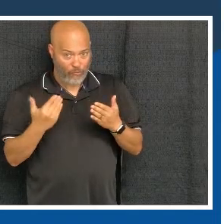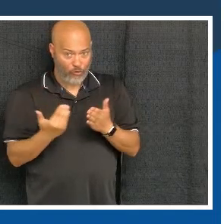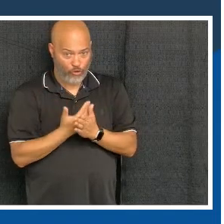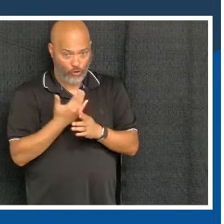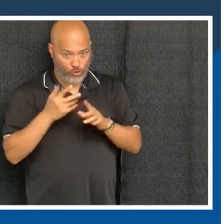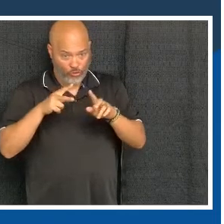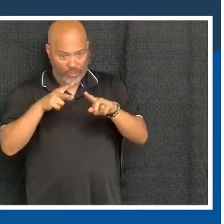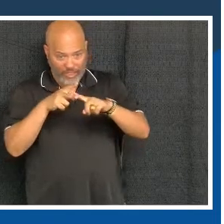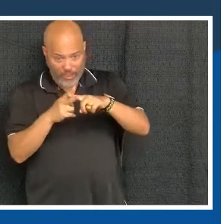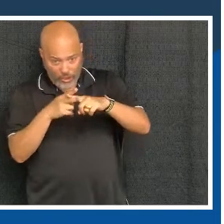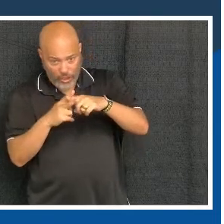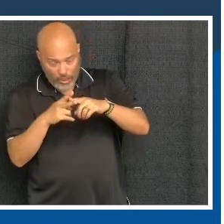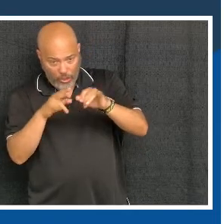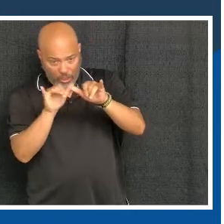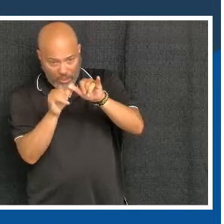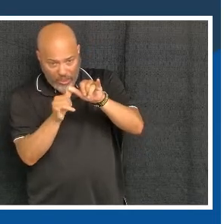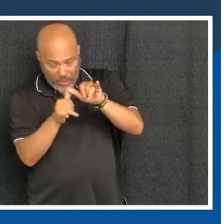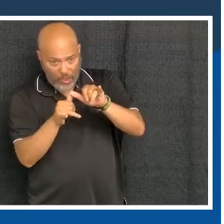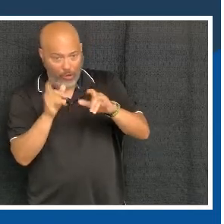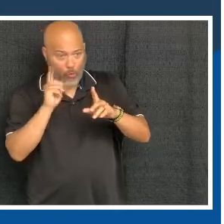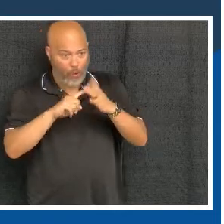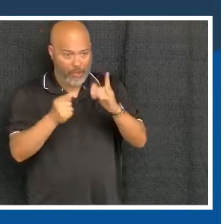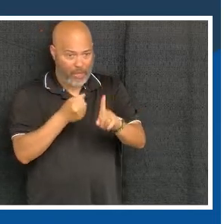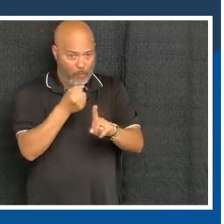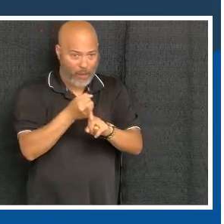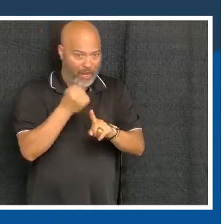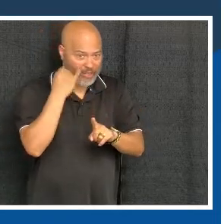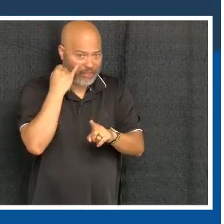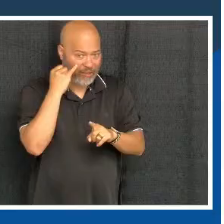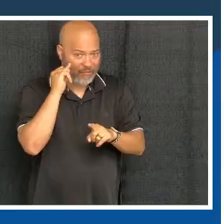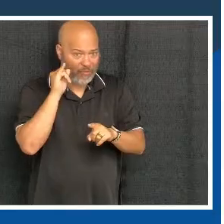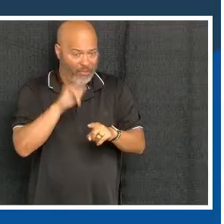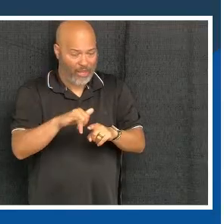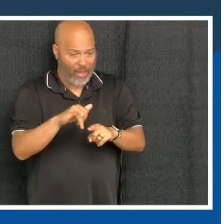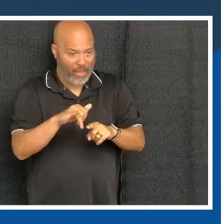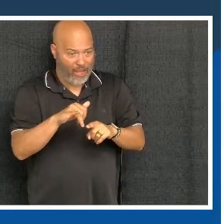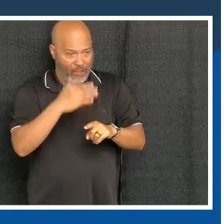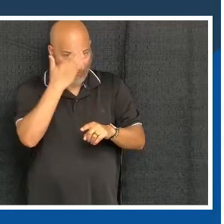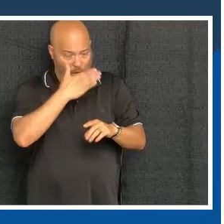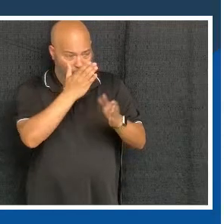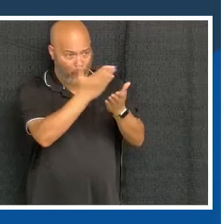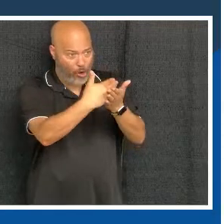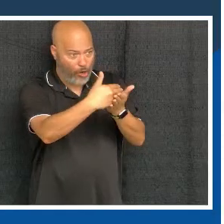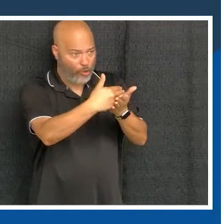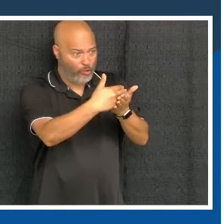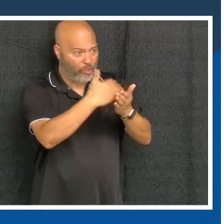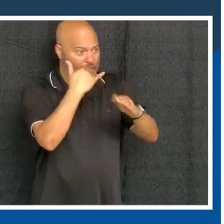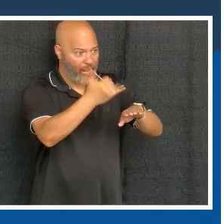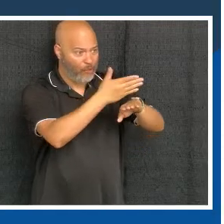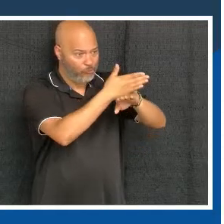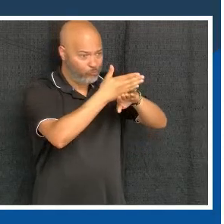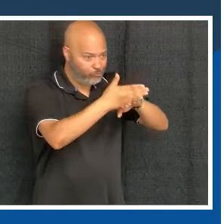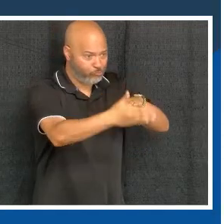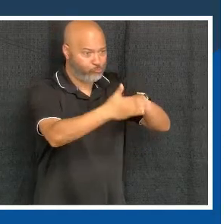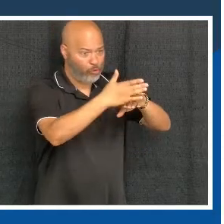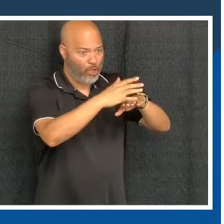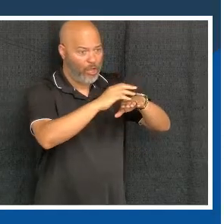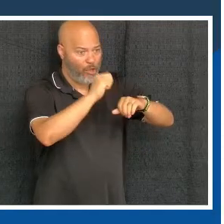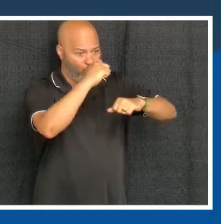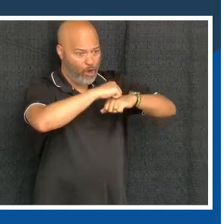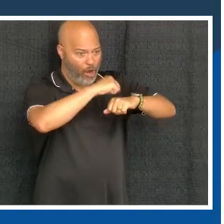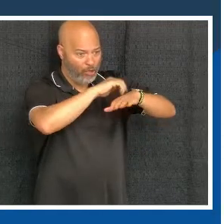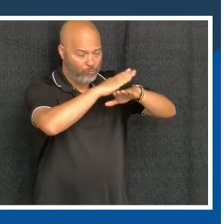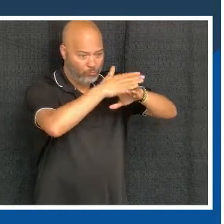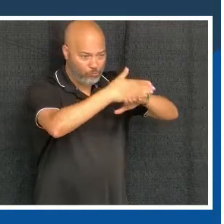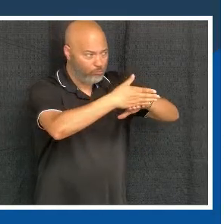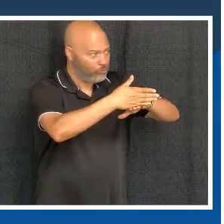engineering about what potential impact could be if the ground on the frontage is is now paved and built out